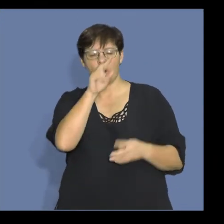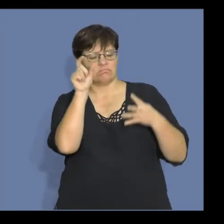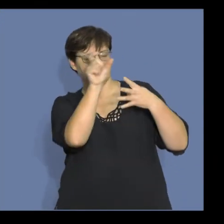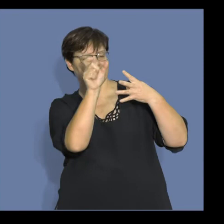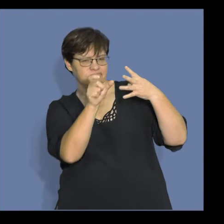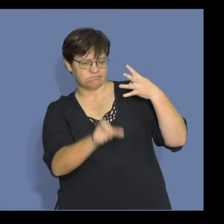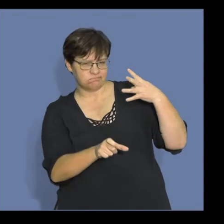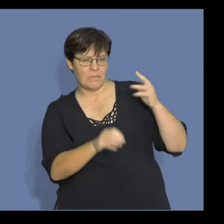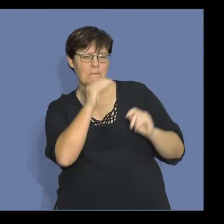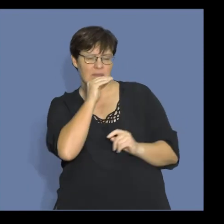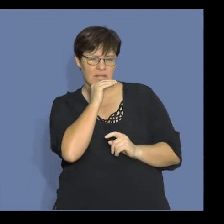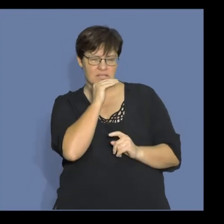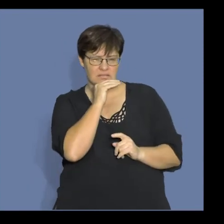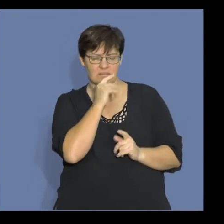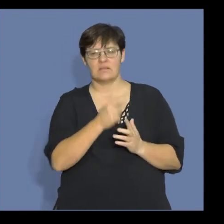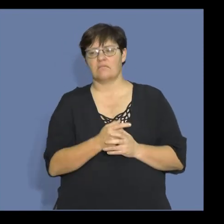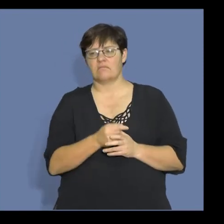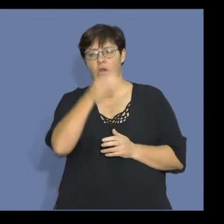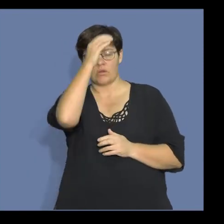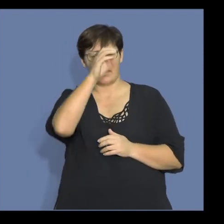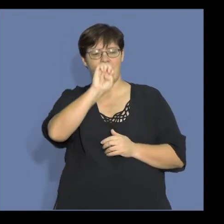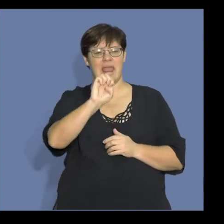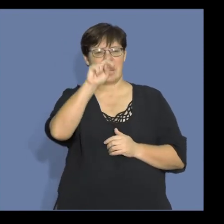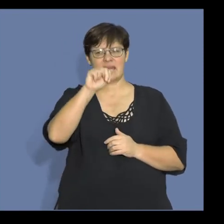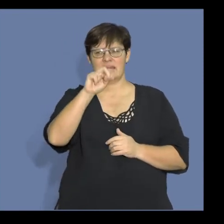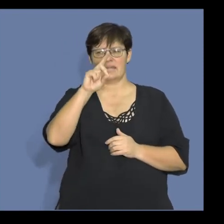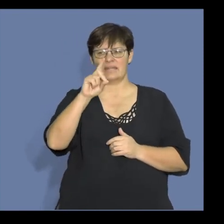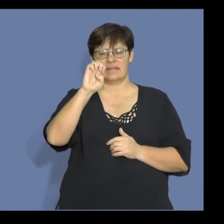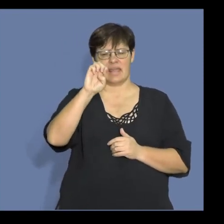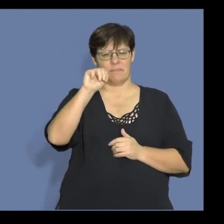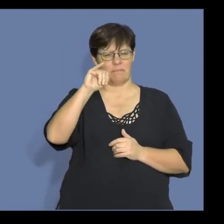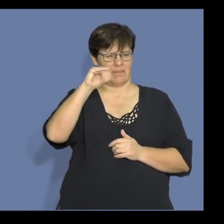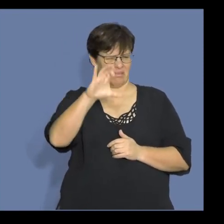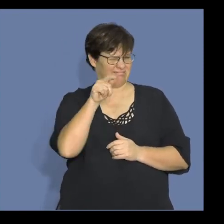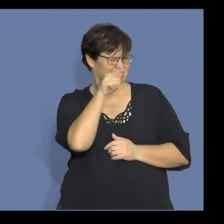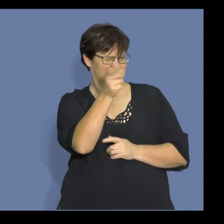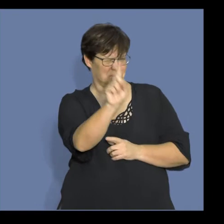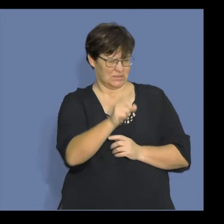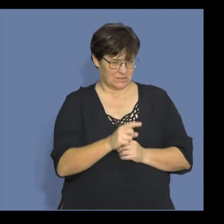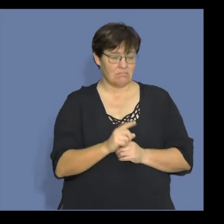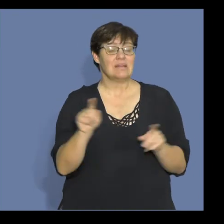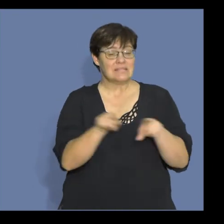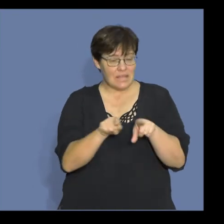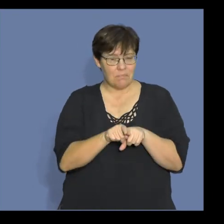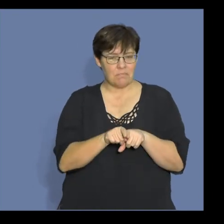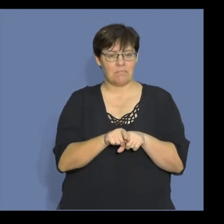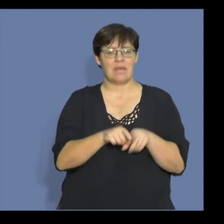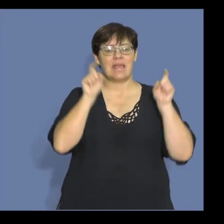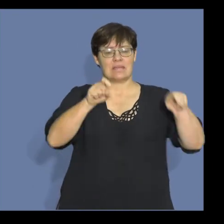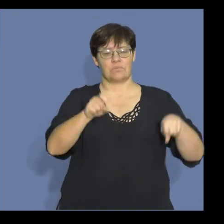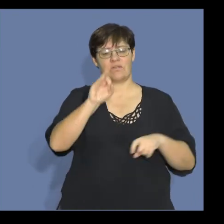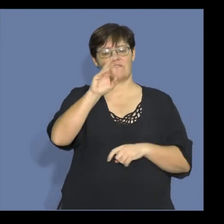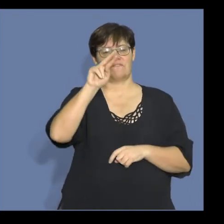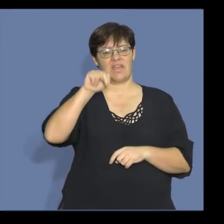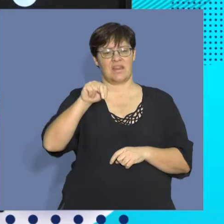Let's look at a few definitions as we wrap this segment up. The concept of endemic. Guys, it's important that we recognize, as I've just mentioned, the